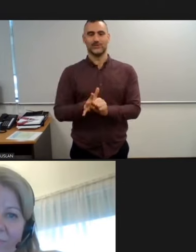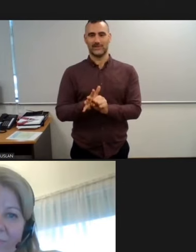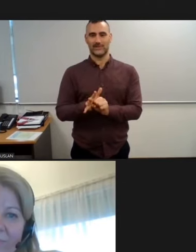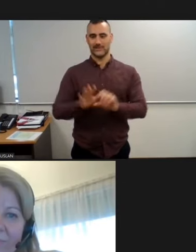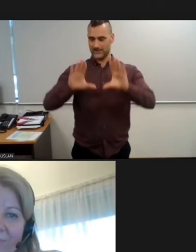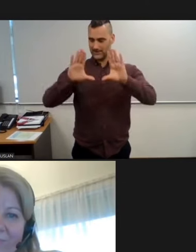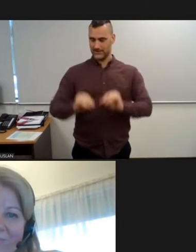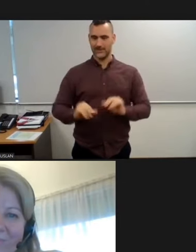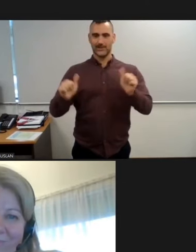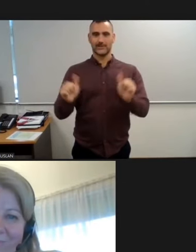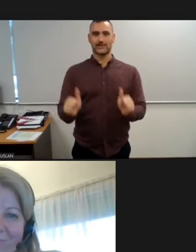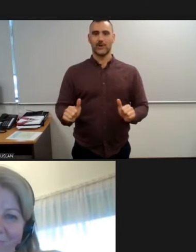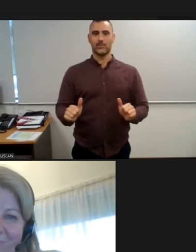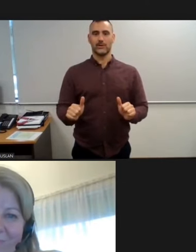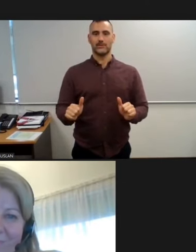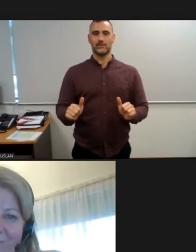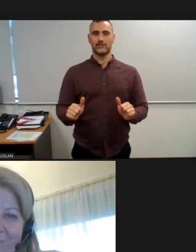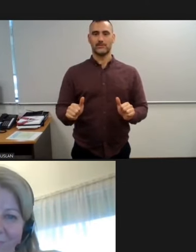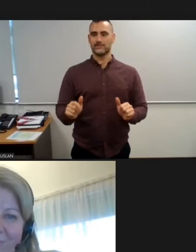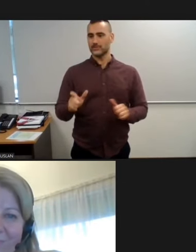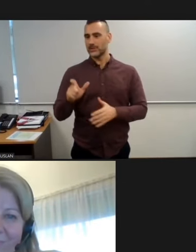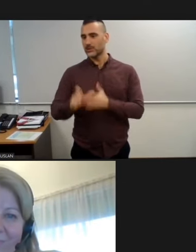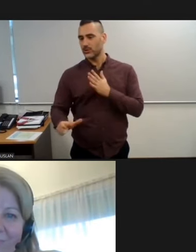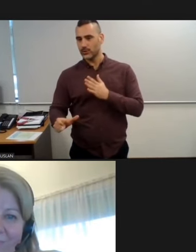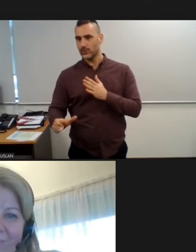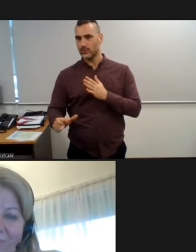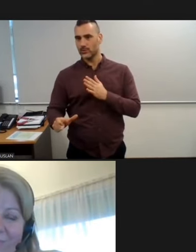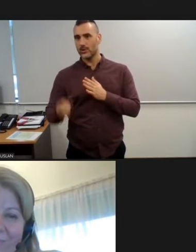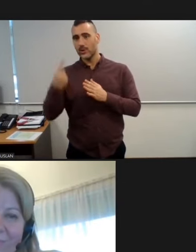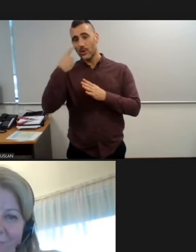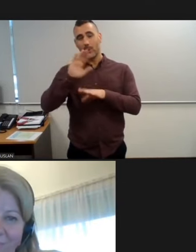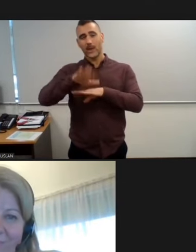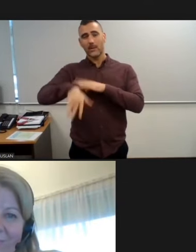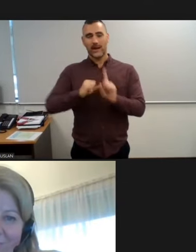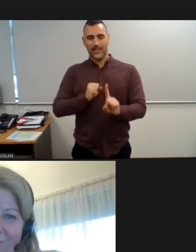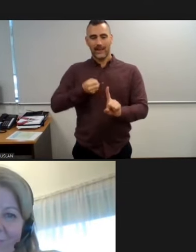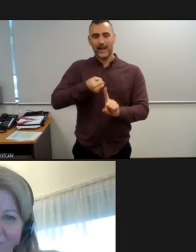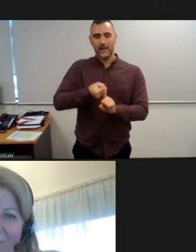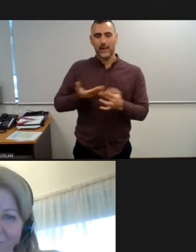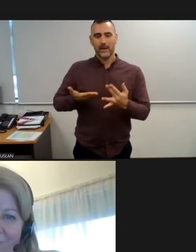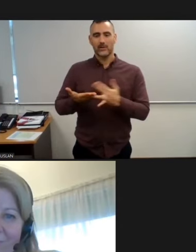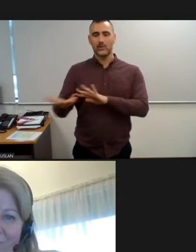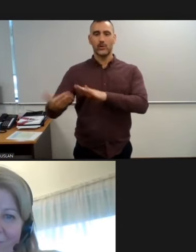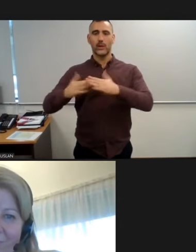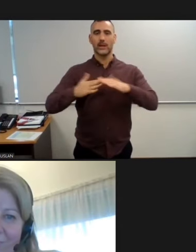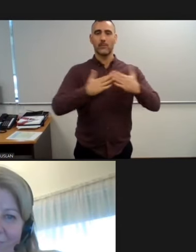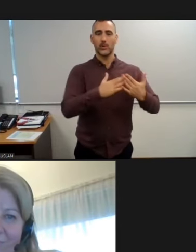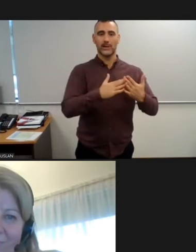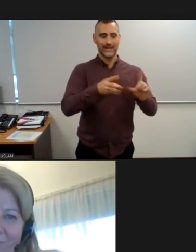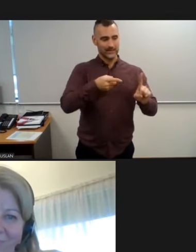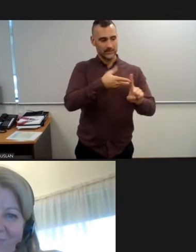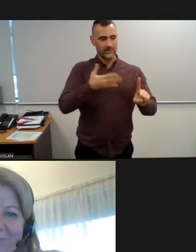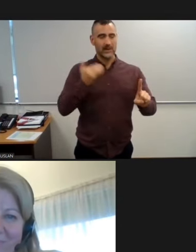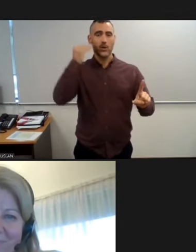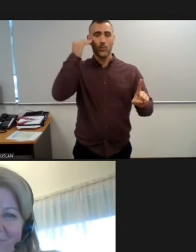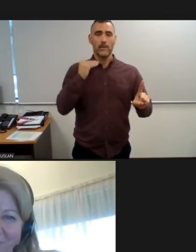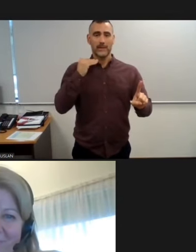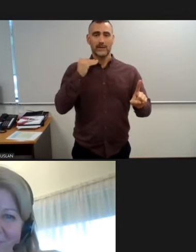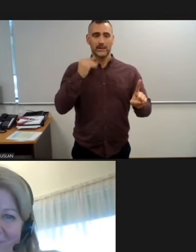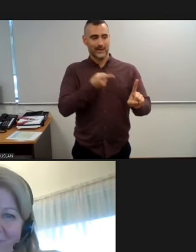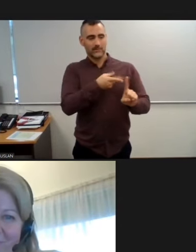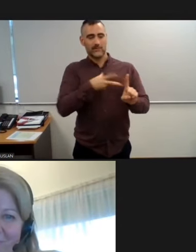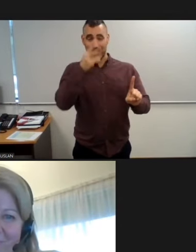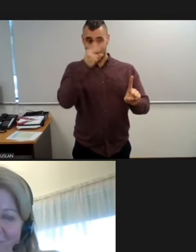a pink recession in terms of looking at the particular impact on women and on young people. But we also see this phenomenal opportunity in terms of social